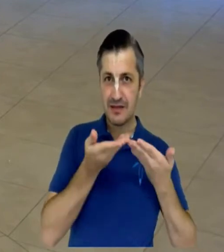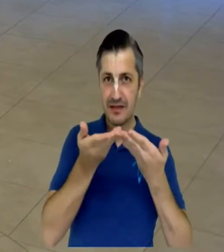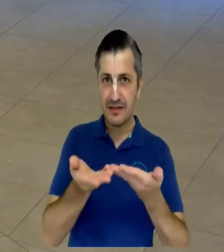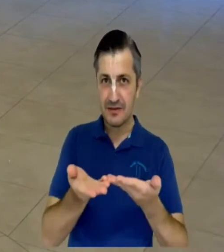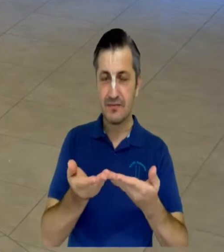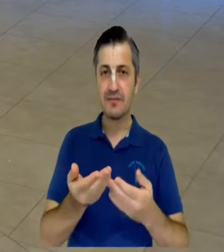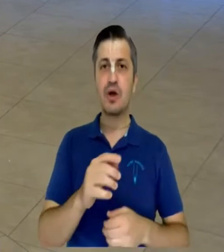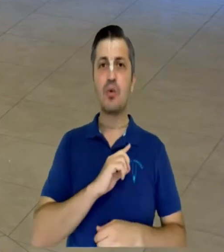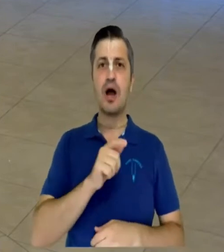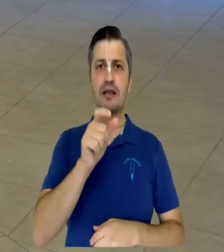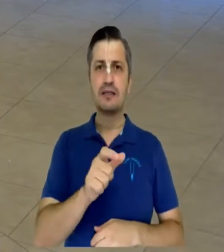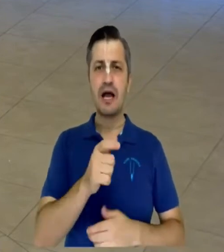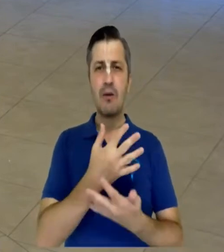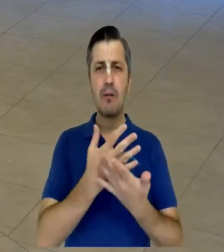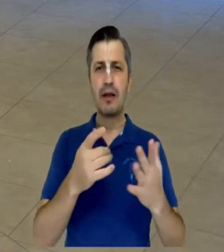and